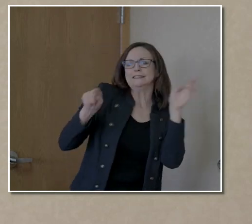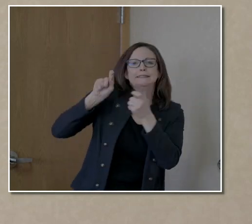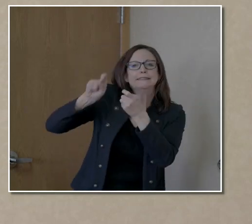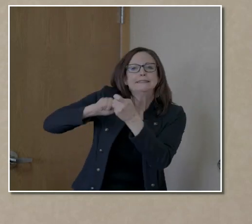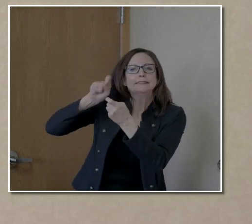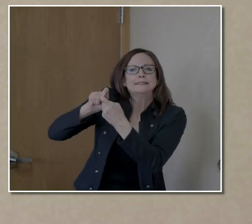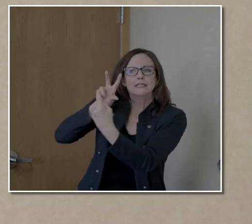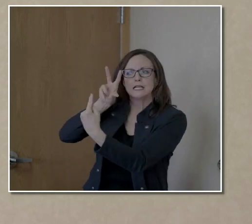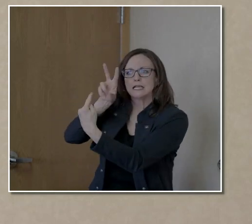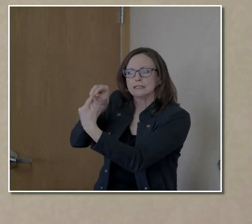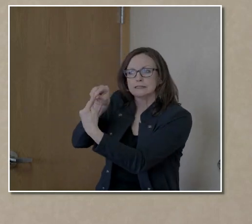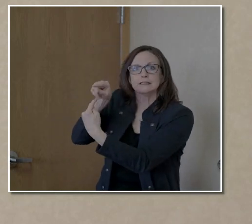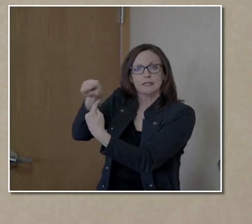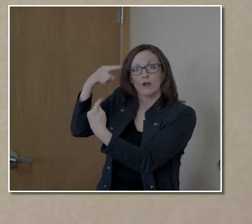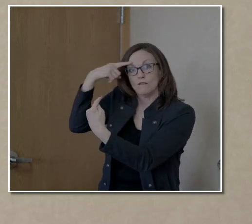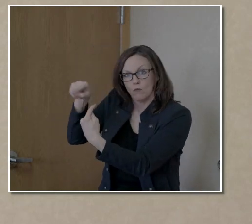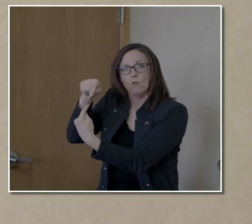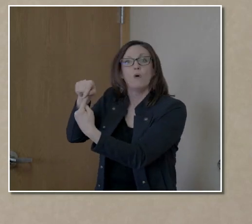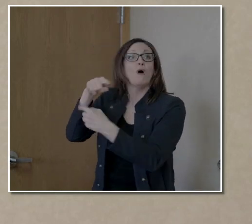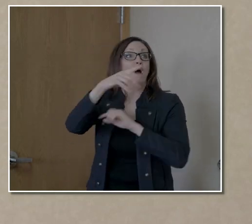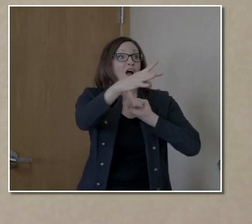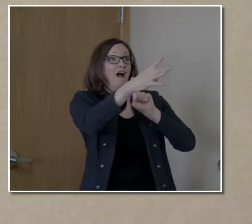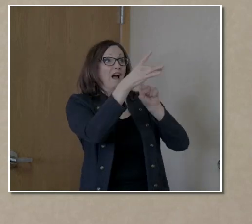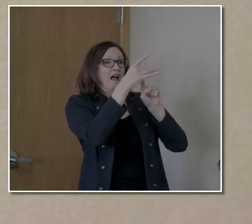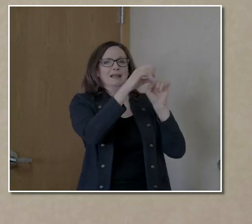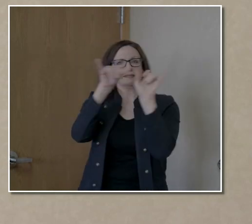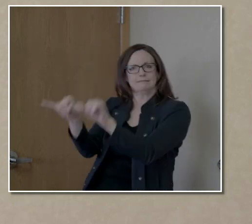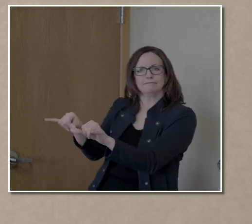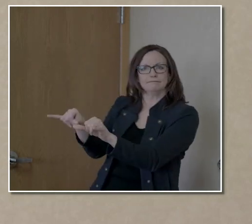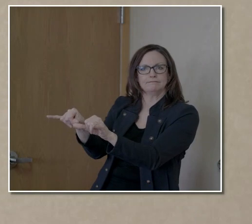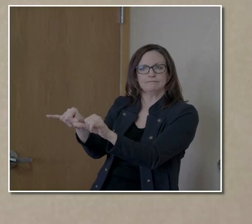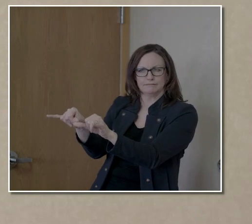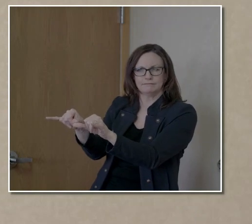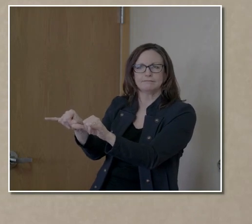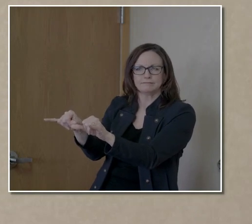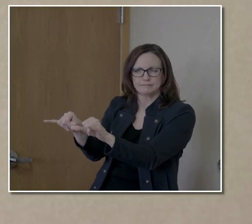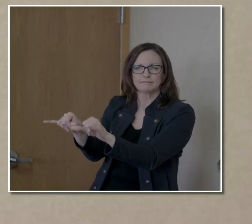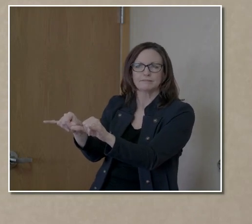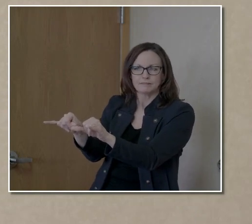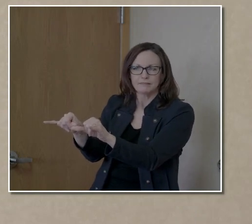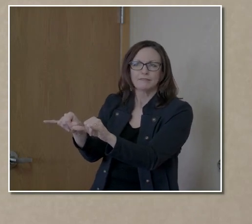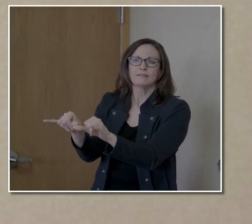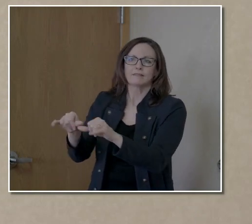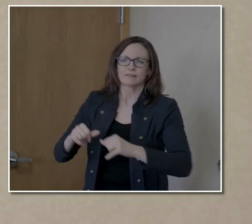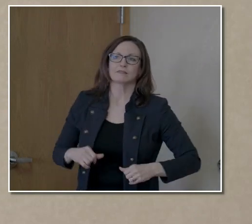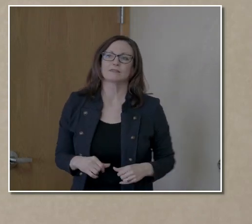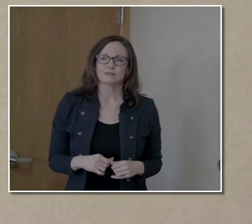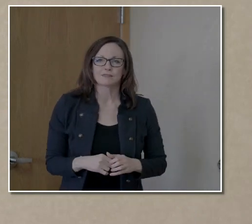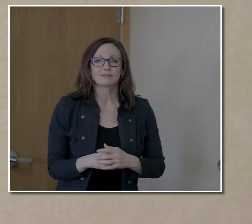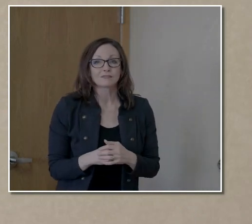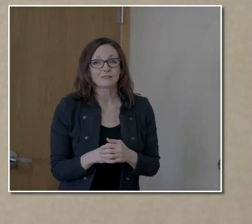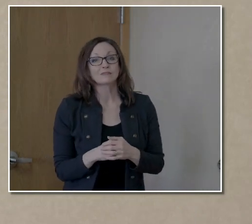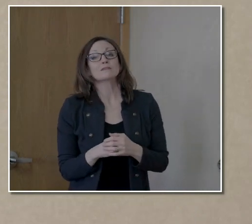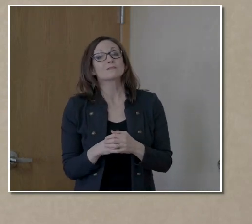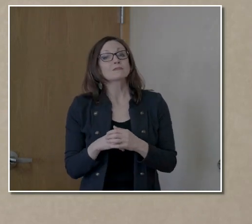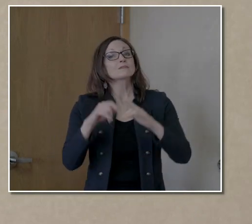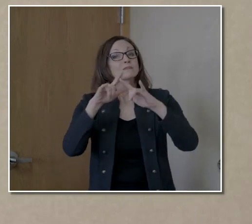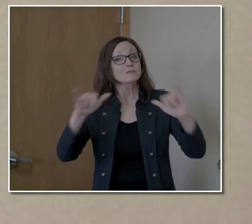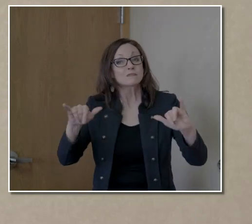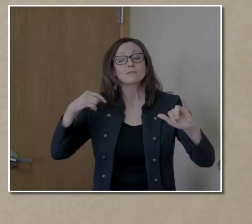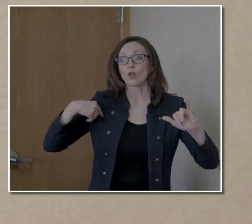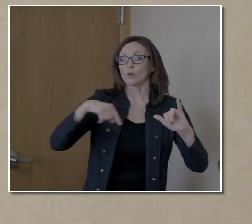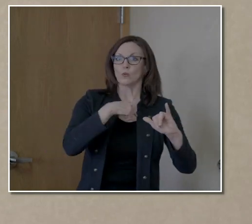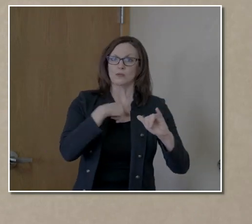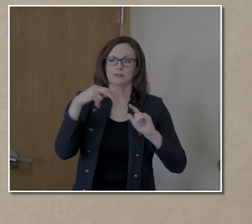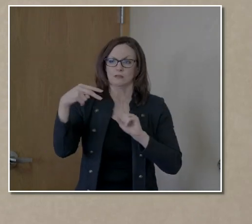And now this is the work we have to do. We have to supercharge as part of the Badger Bounce Back plan in order